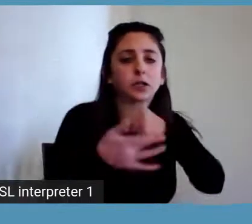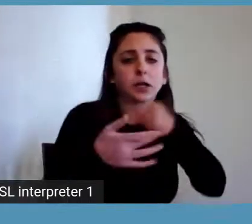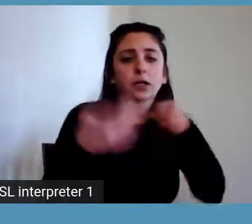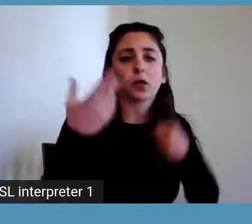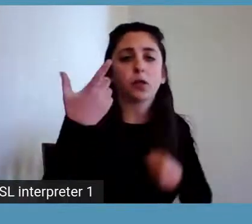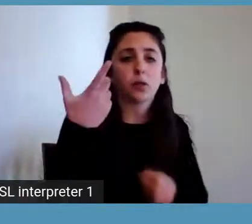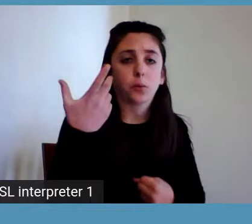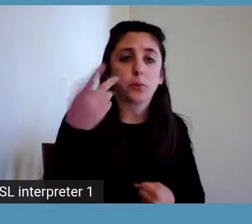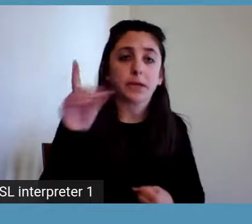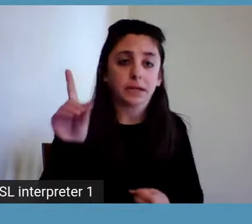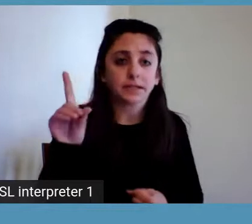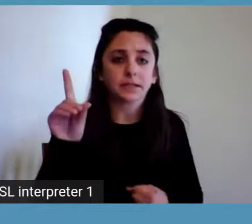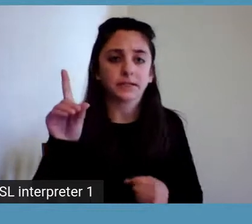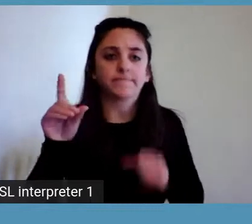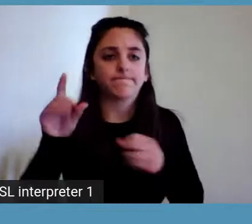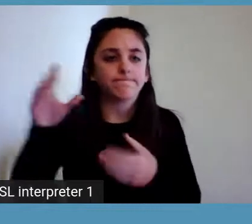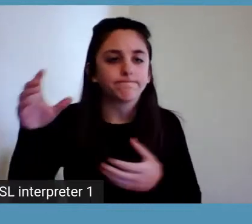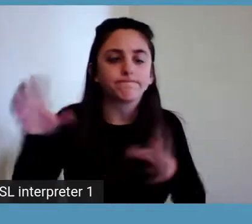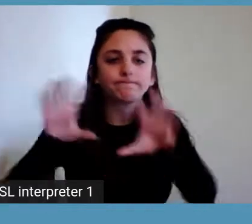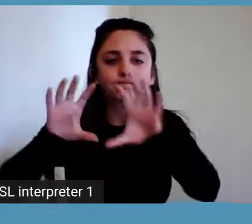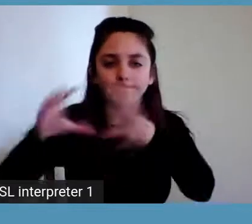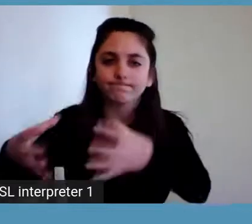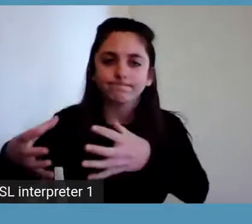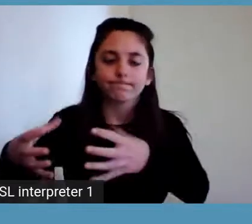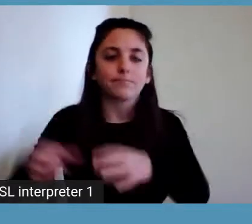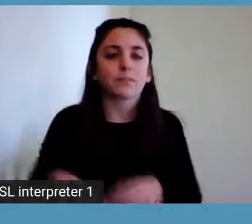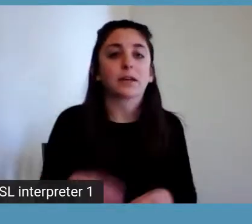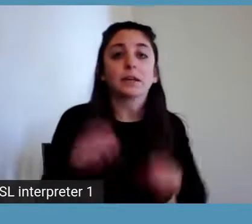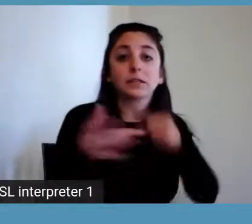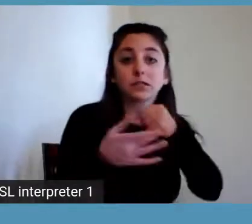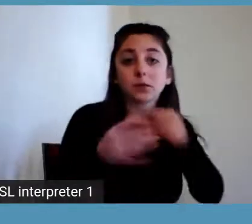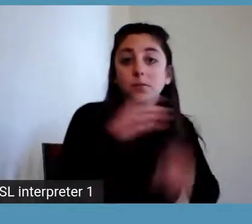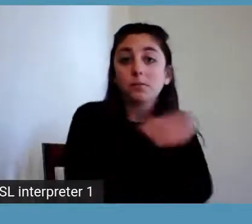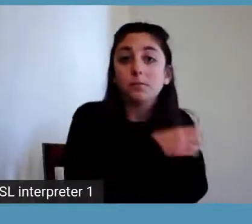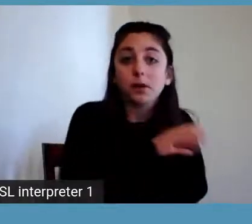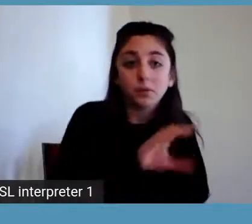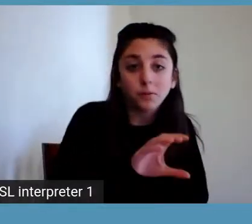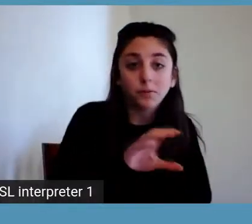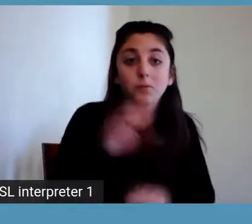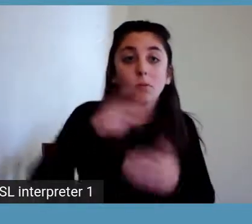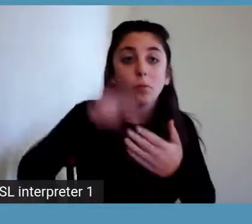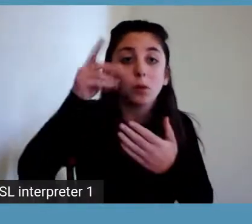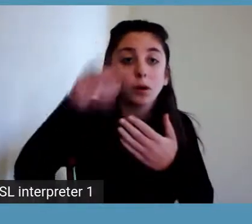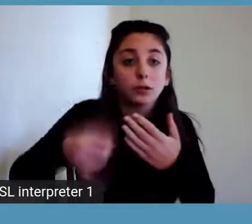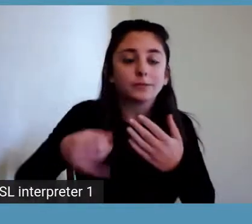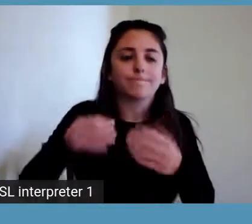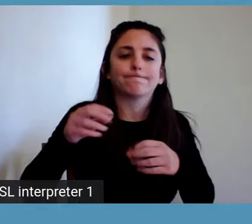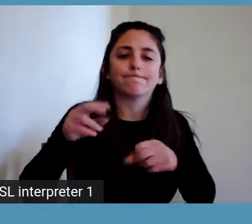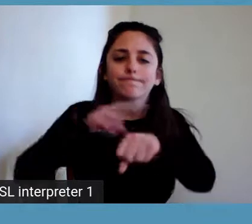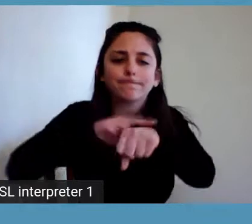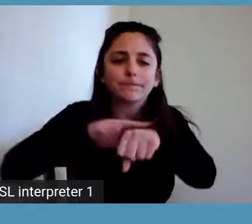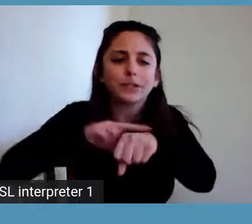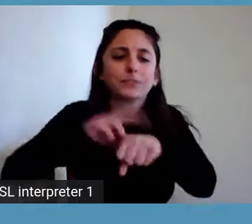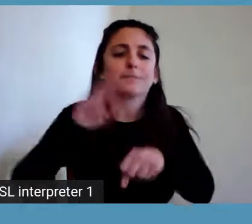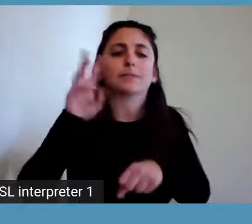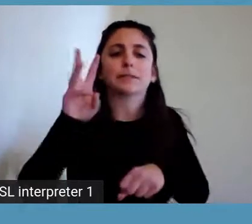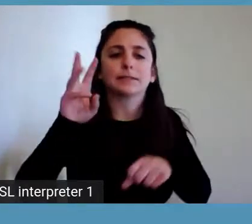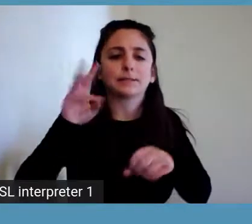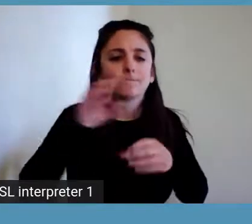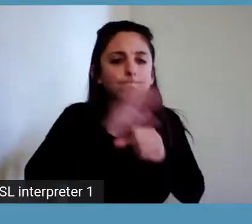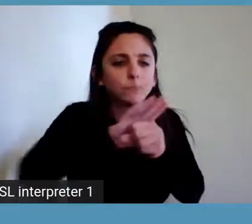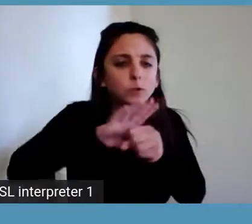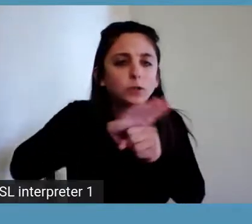in museums. The Digital Empowerment Project is a nationwide initiative organized by the 6 U.S. regional museum